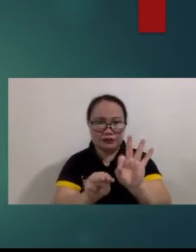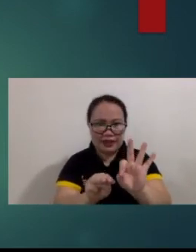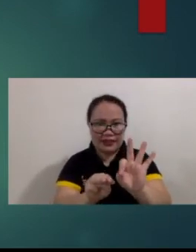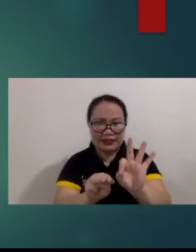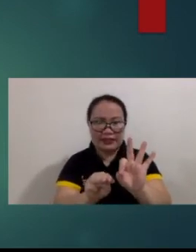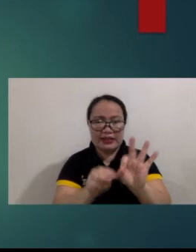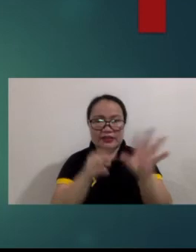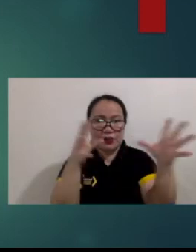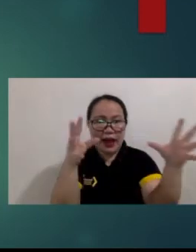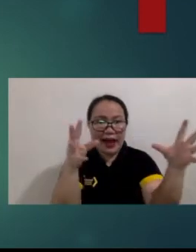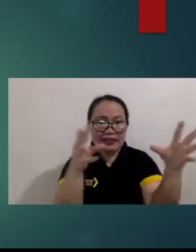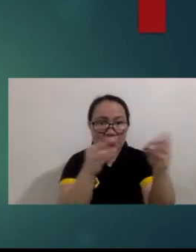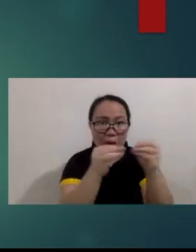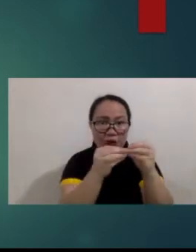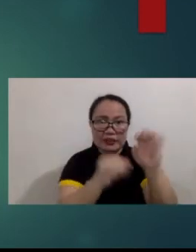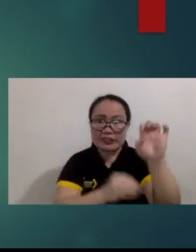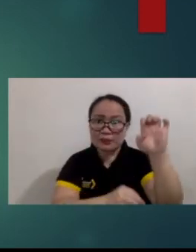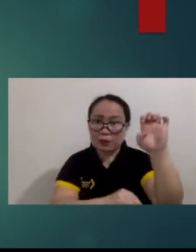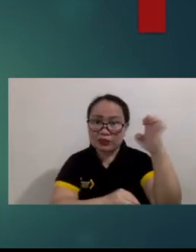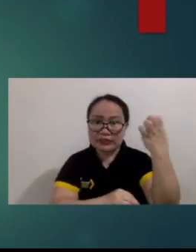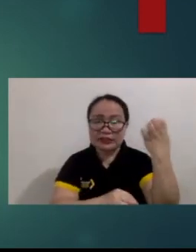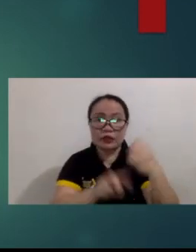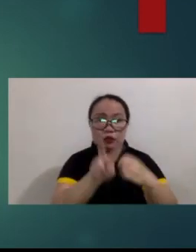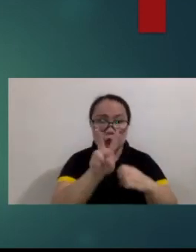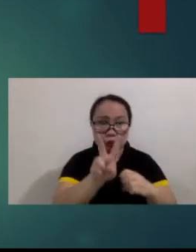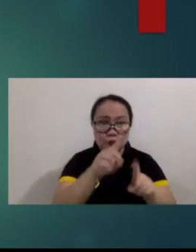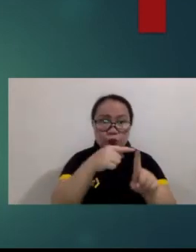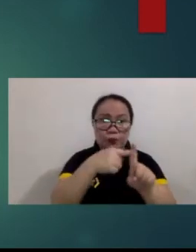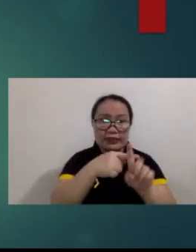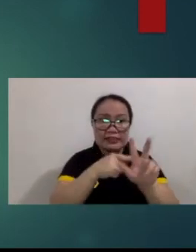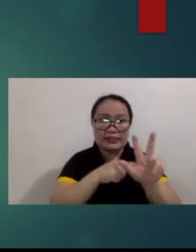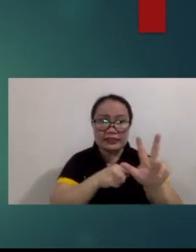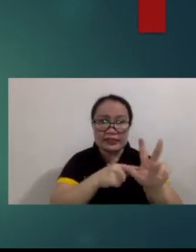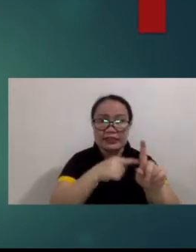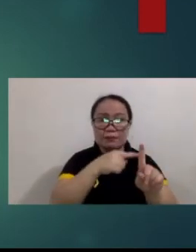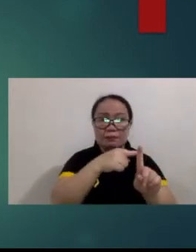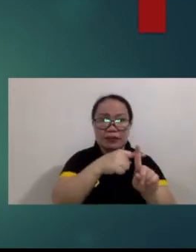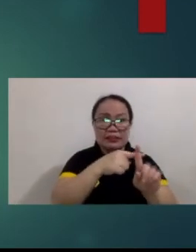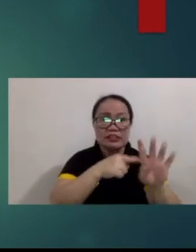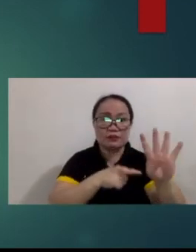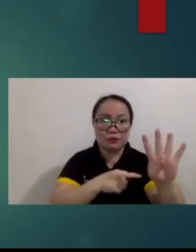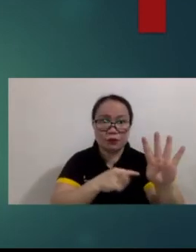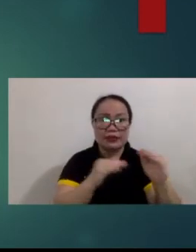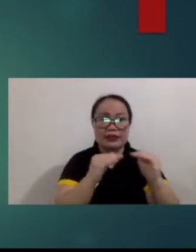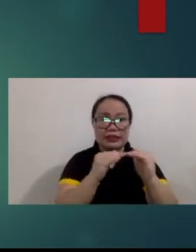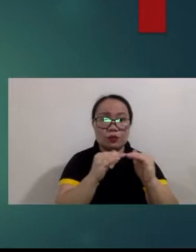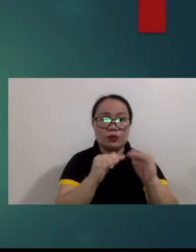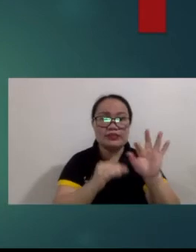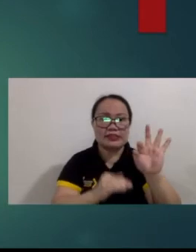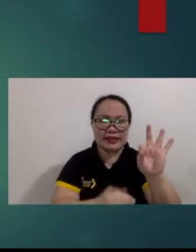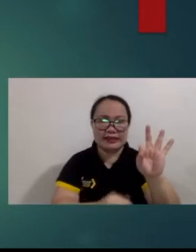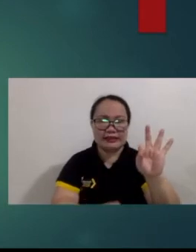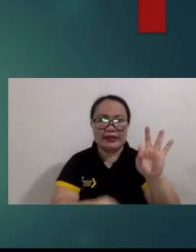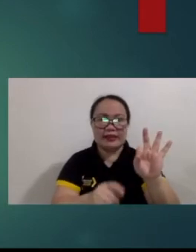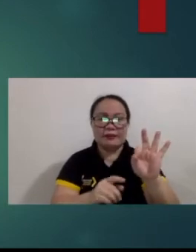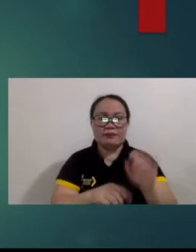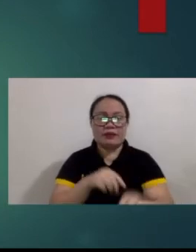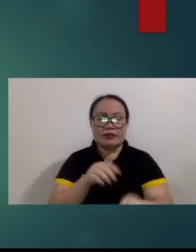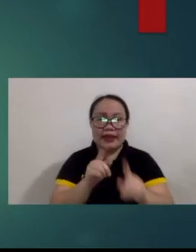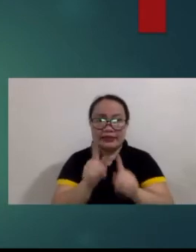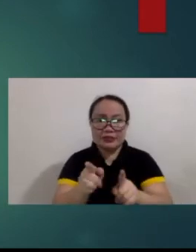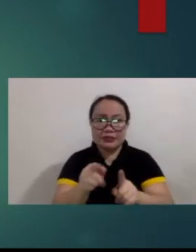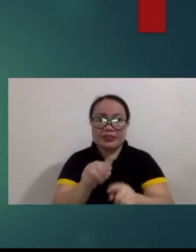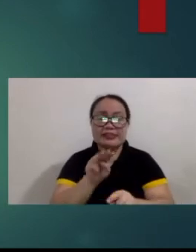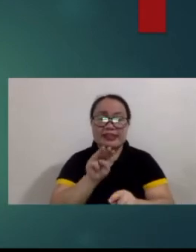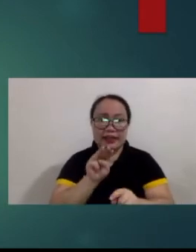of 9. So add all the exponent. 2 plus 3 plus 4 equals 9.